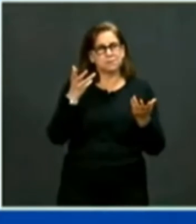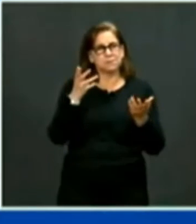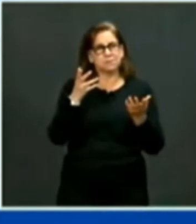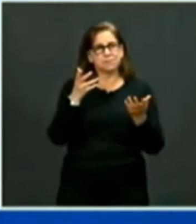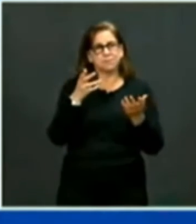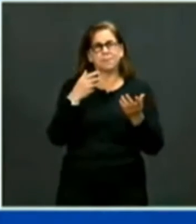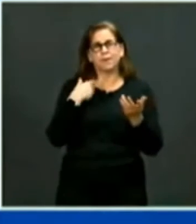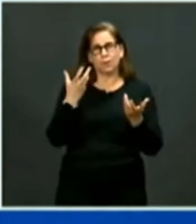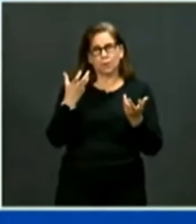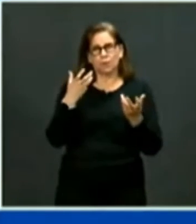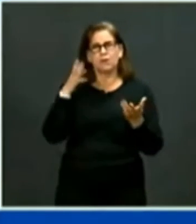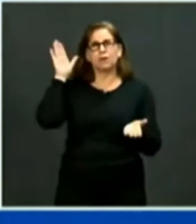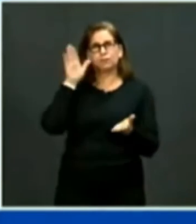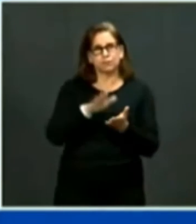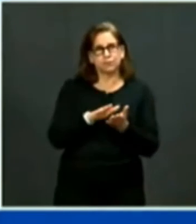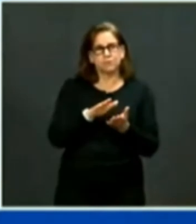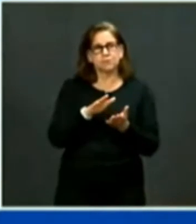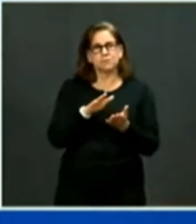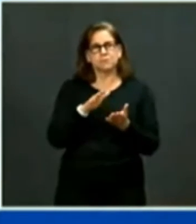quickly.